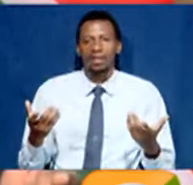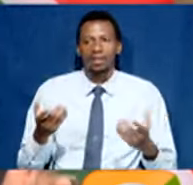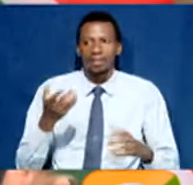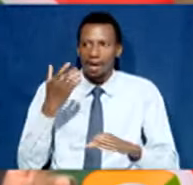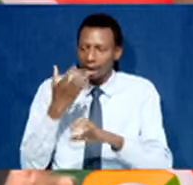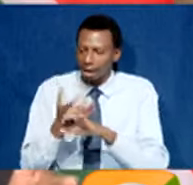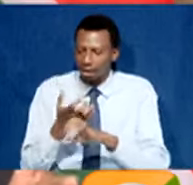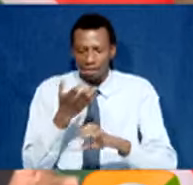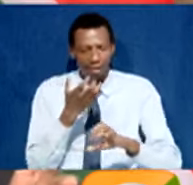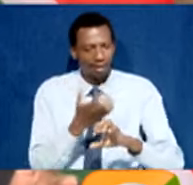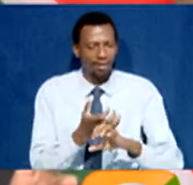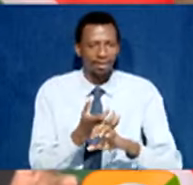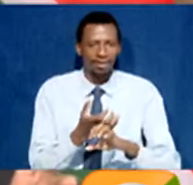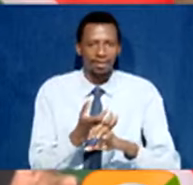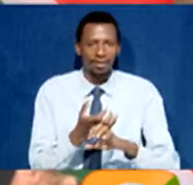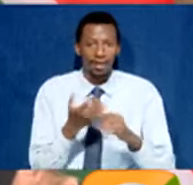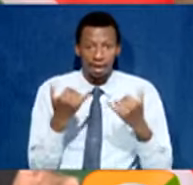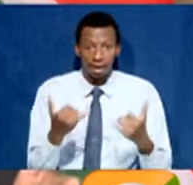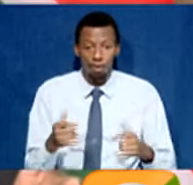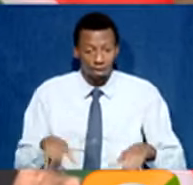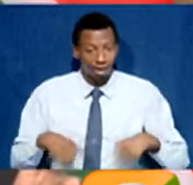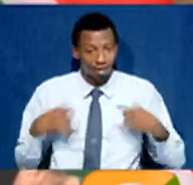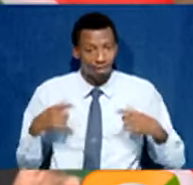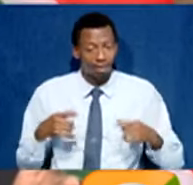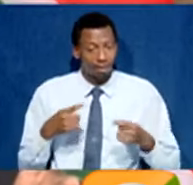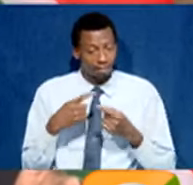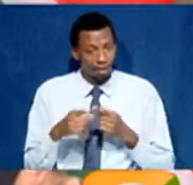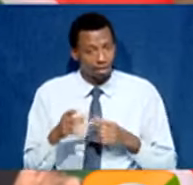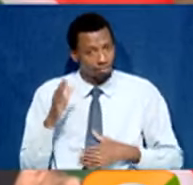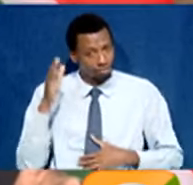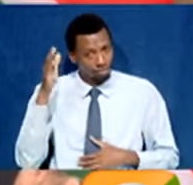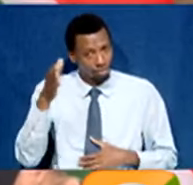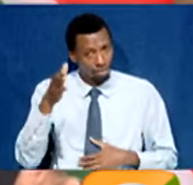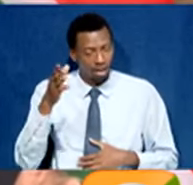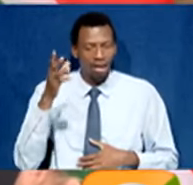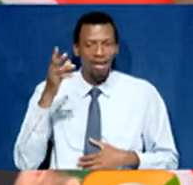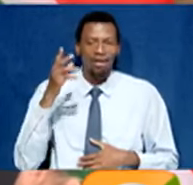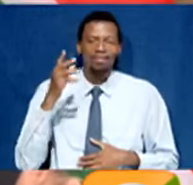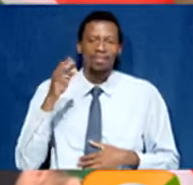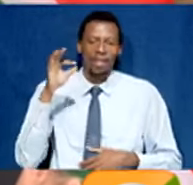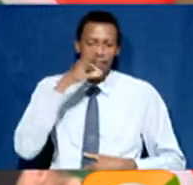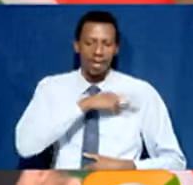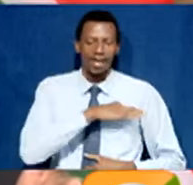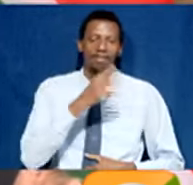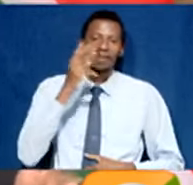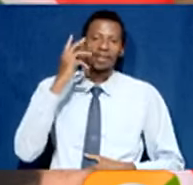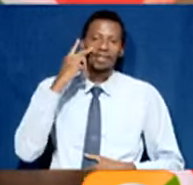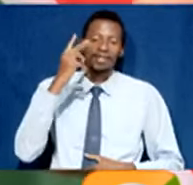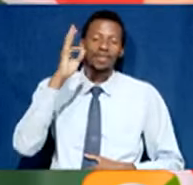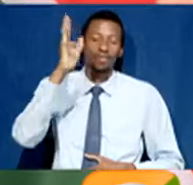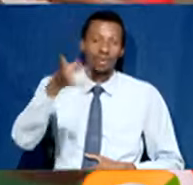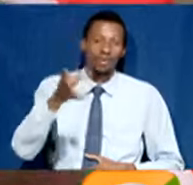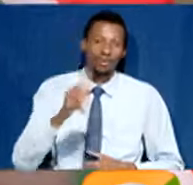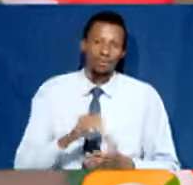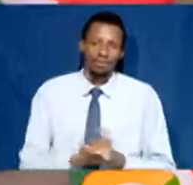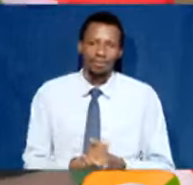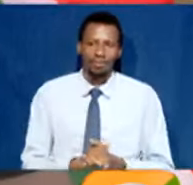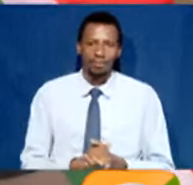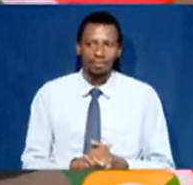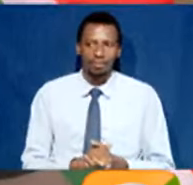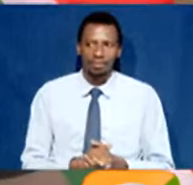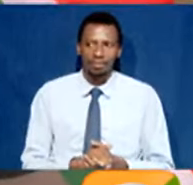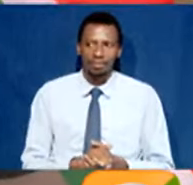Some of the decisions may be difficult now, but we will all see the benefits as we go.